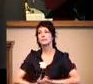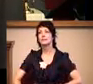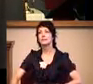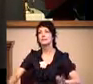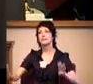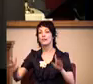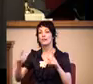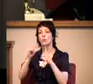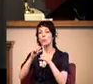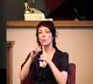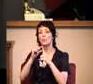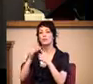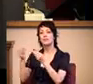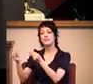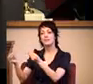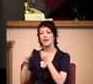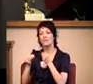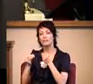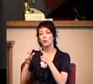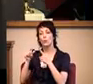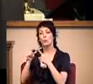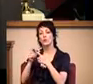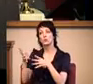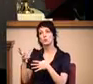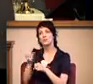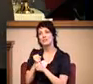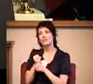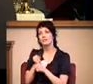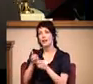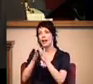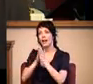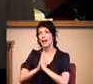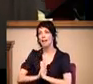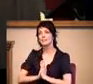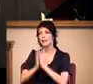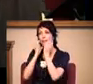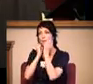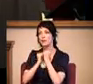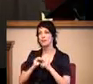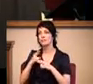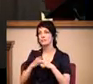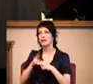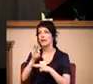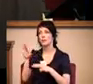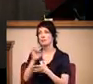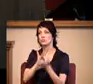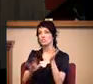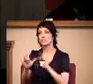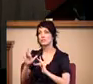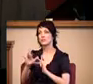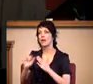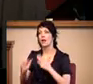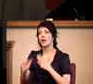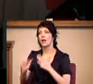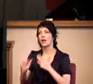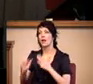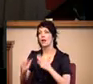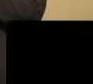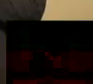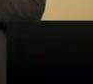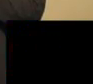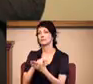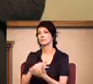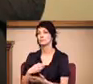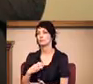upon the words given and the words received. I ask this in the beloved name of Jesus. Amen. Amen. And